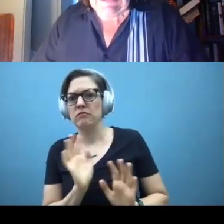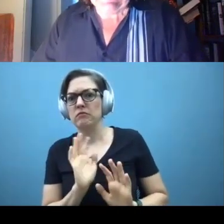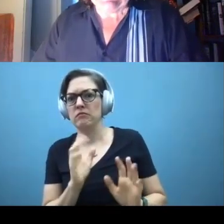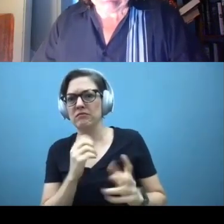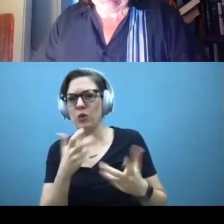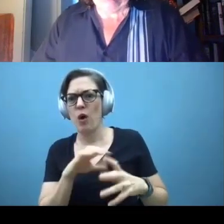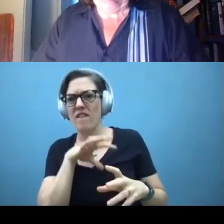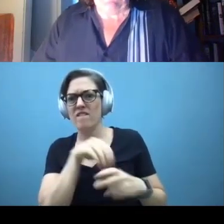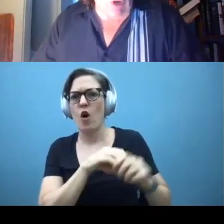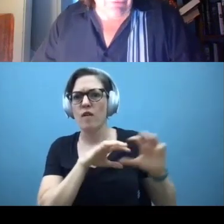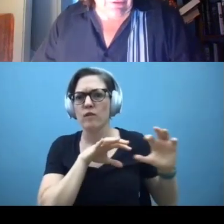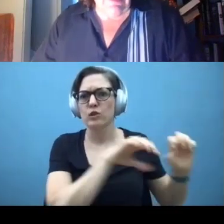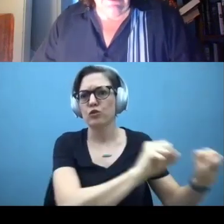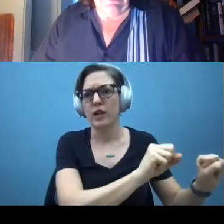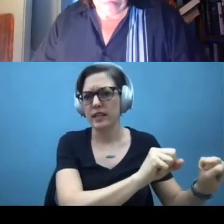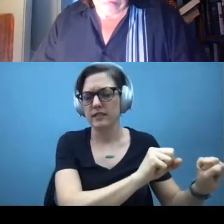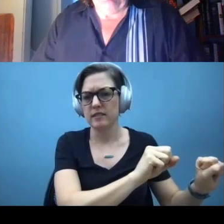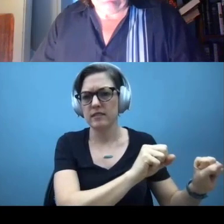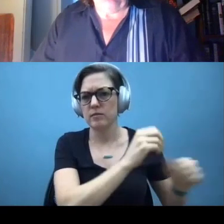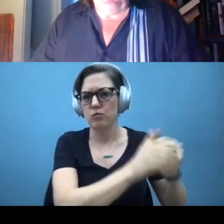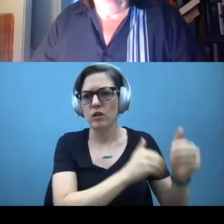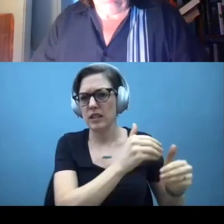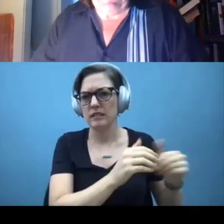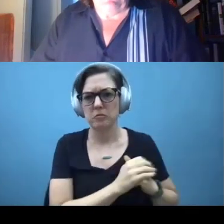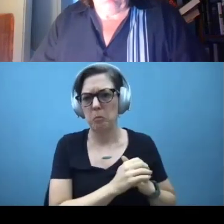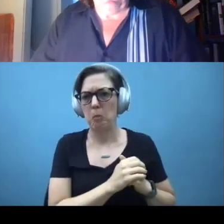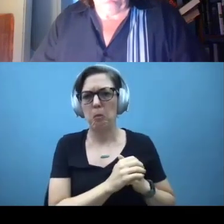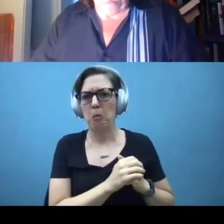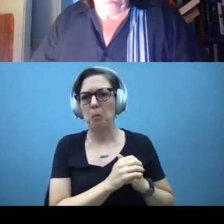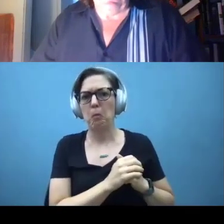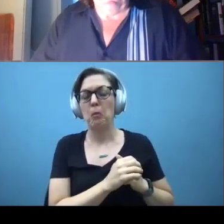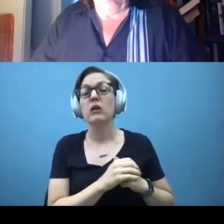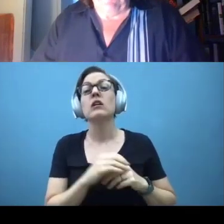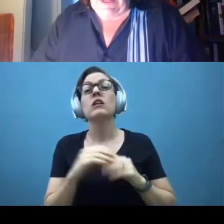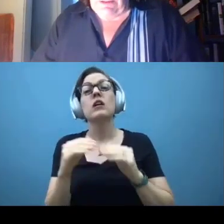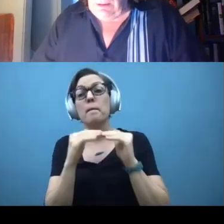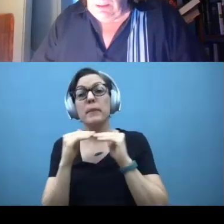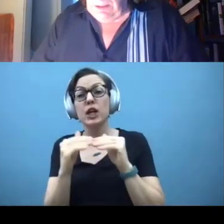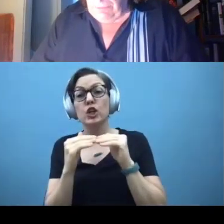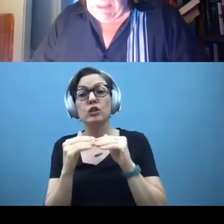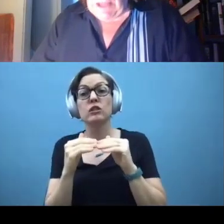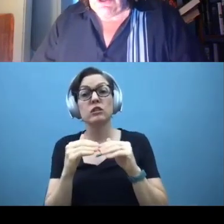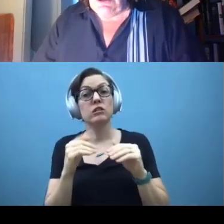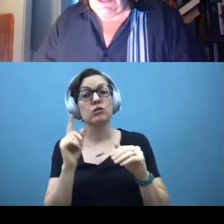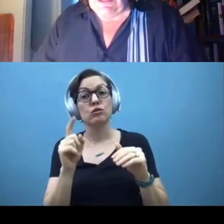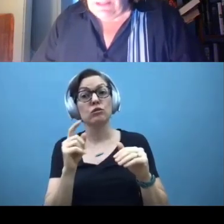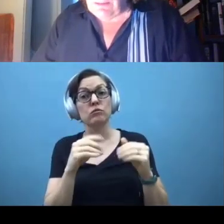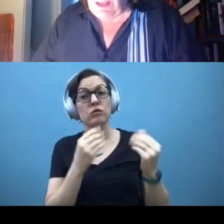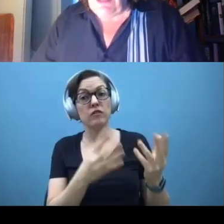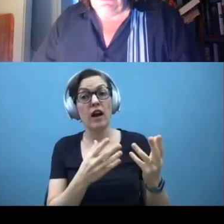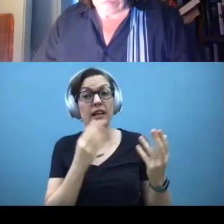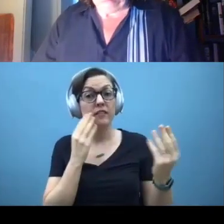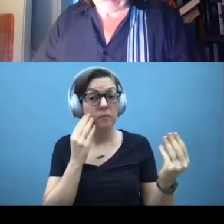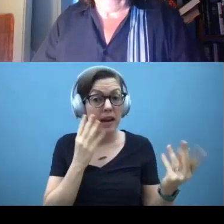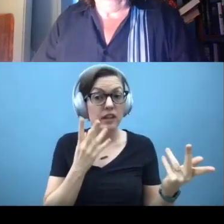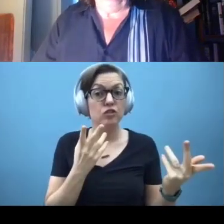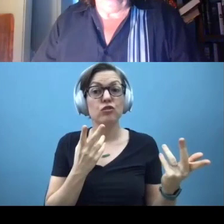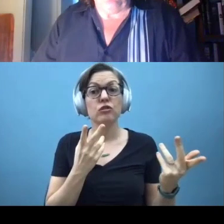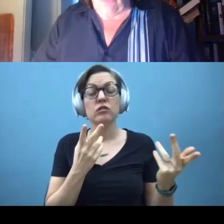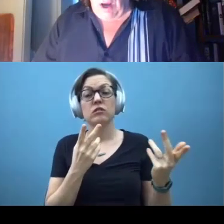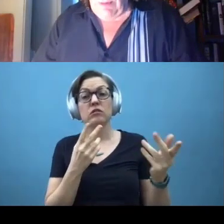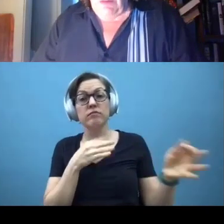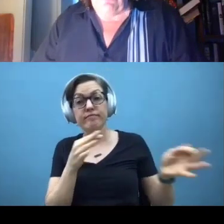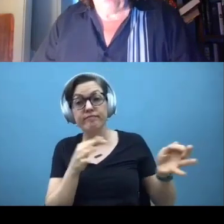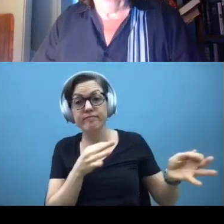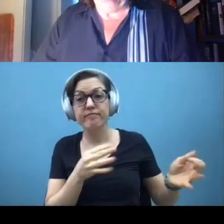restraint process. I think it's good that peers provide information and insight into